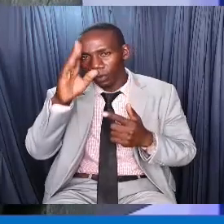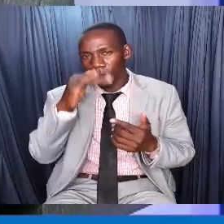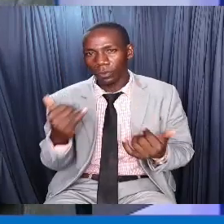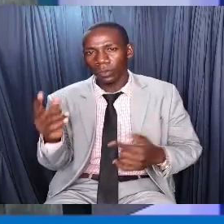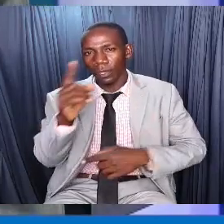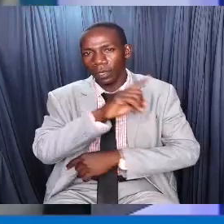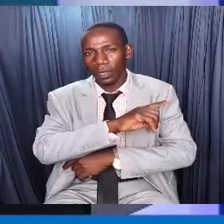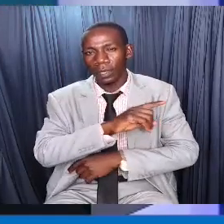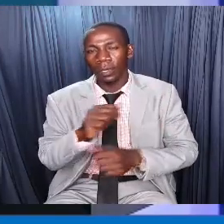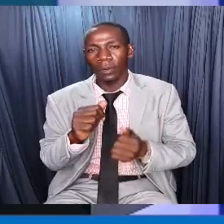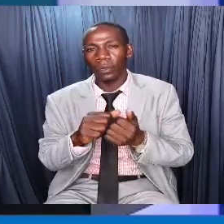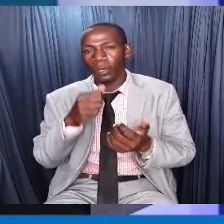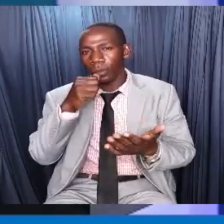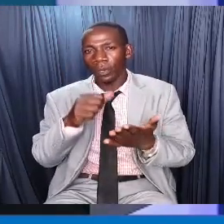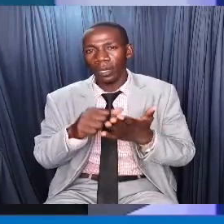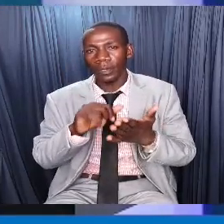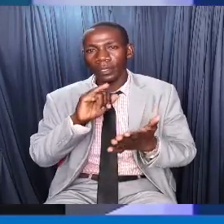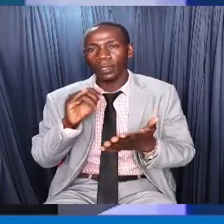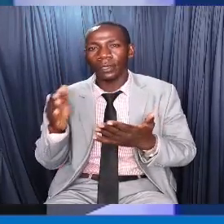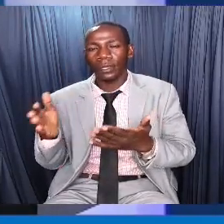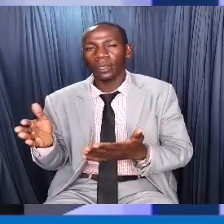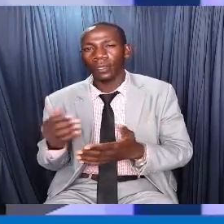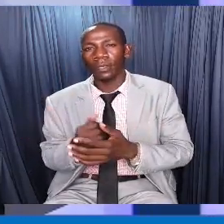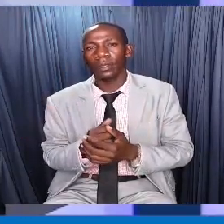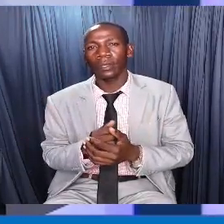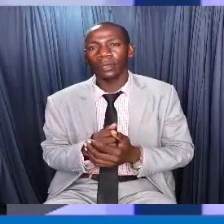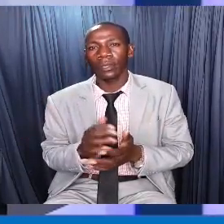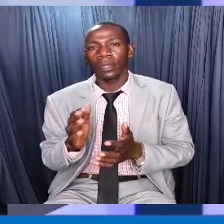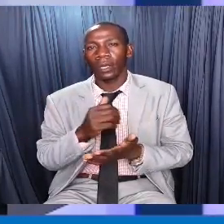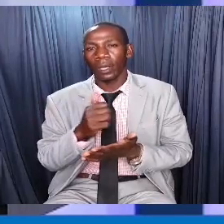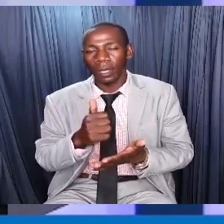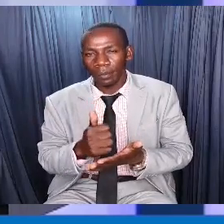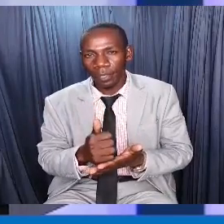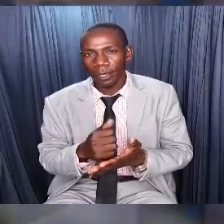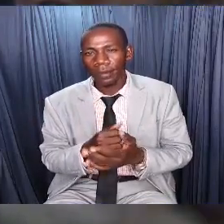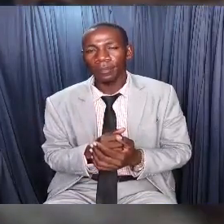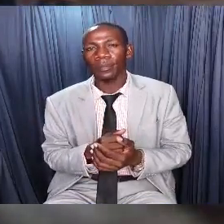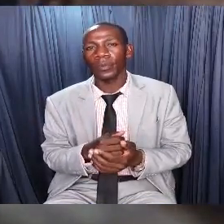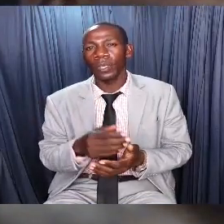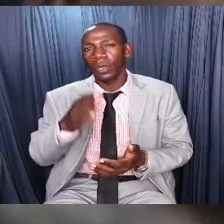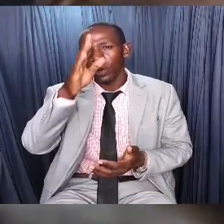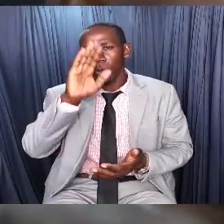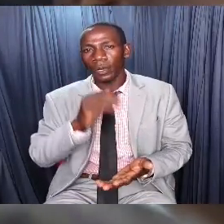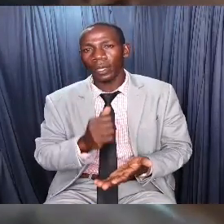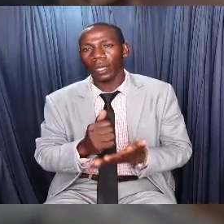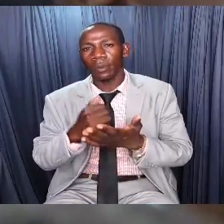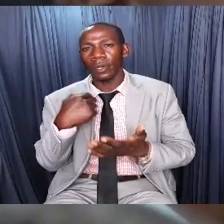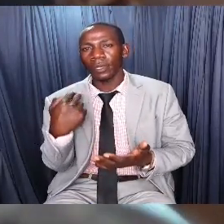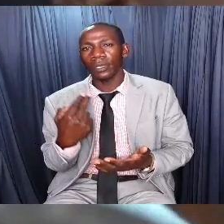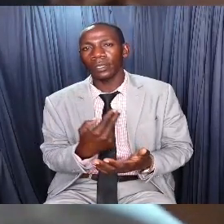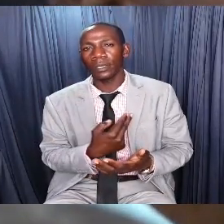today. Pamoja na barua za maombi ziko hapa. Together with the prayer request we're here. Bwana Yesu asifiwe sana. Amen. Mungu atujalie. God